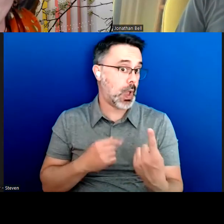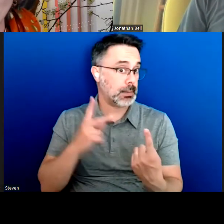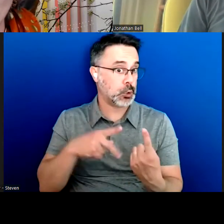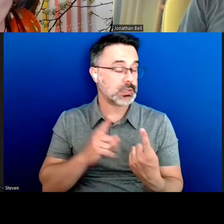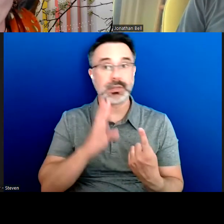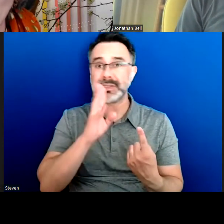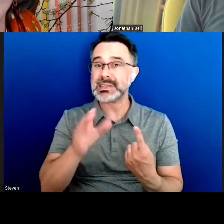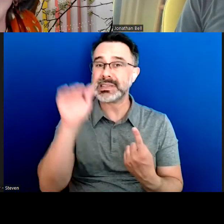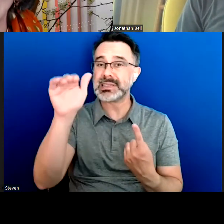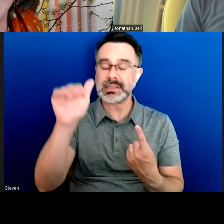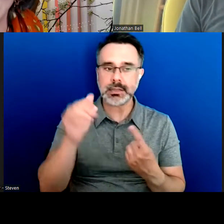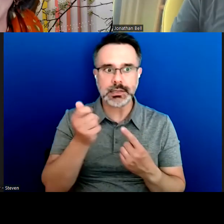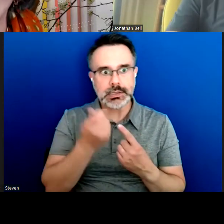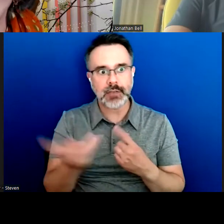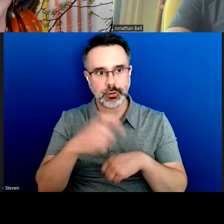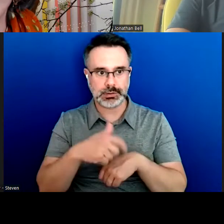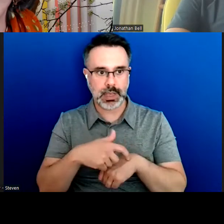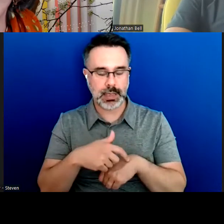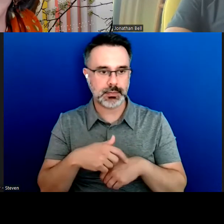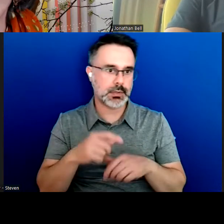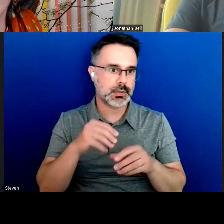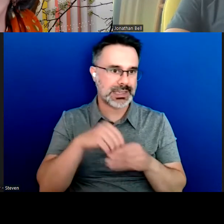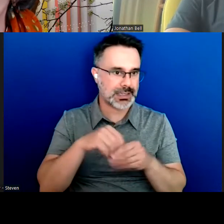at multiple events.